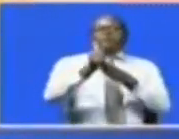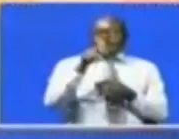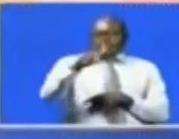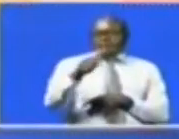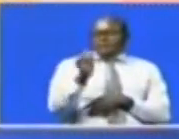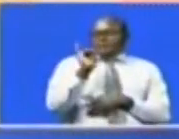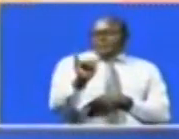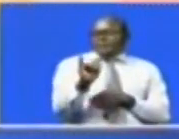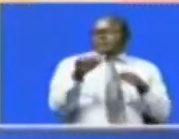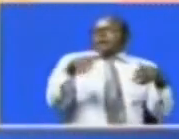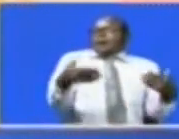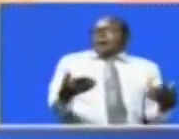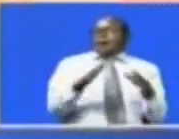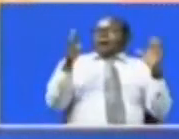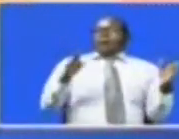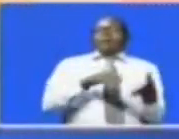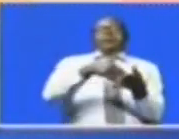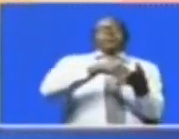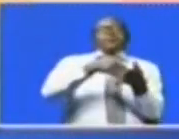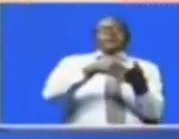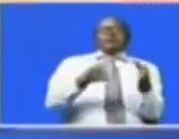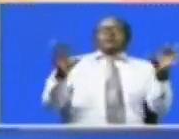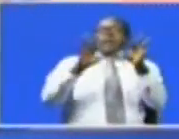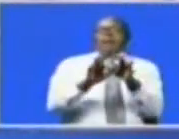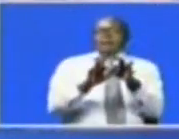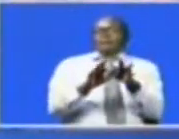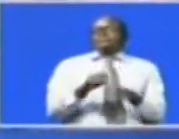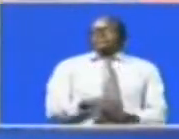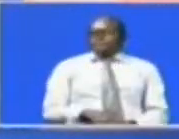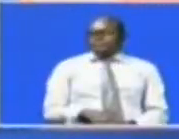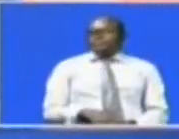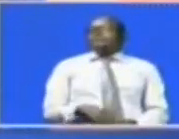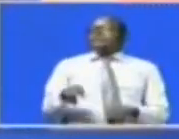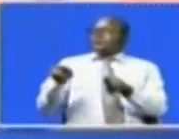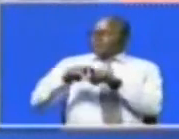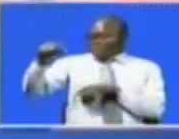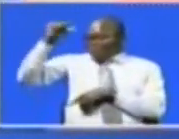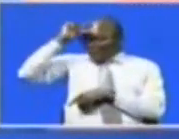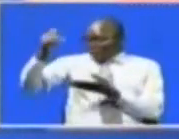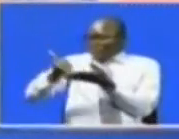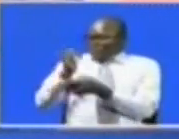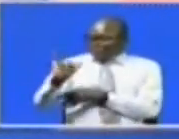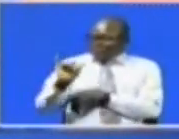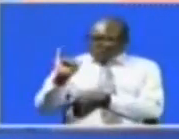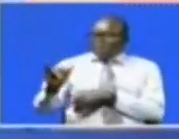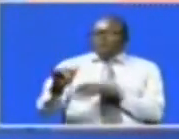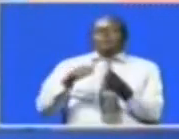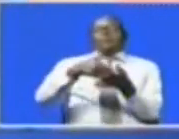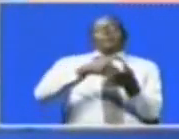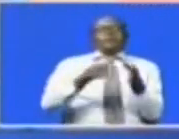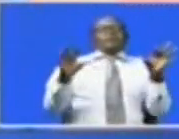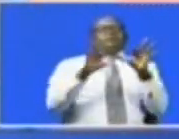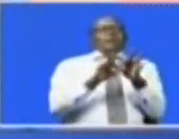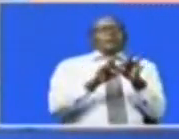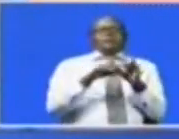And that is our weakest link. And it's the government people, that appoints. So. And it's the government. And that is our weakest link, where the government